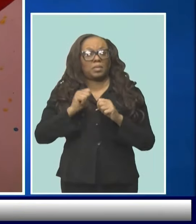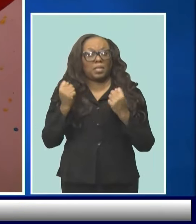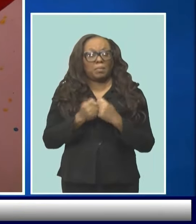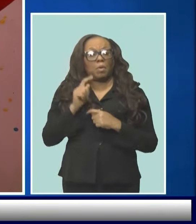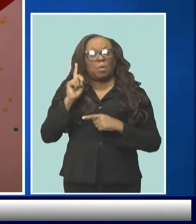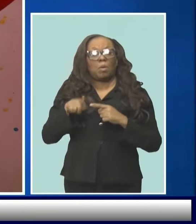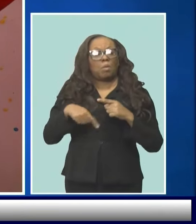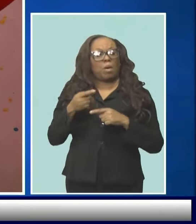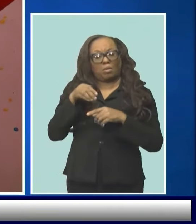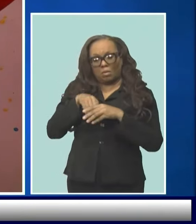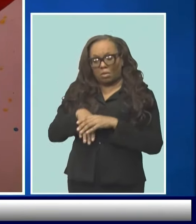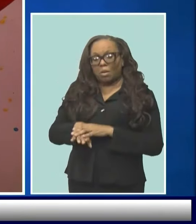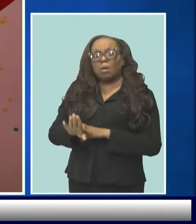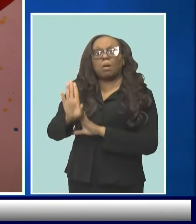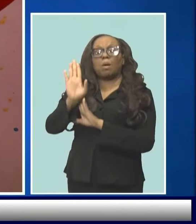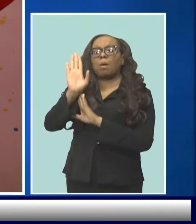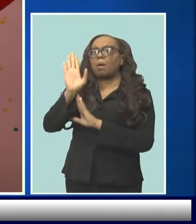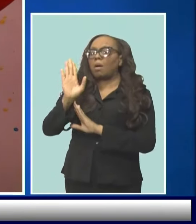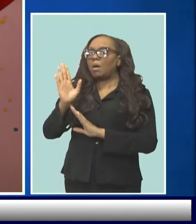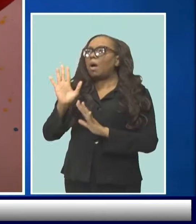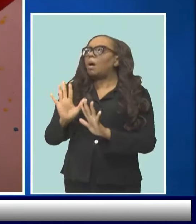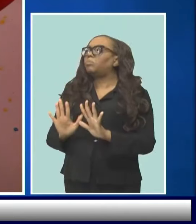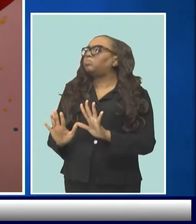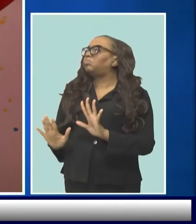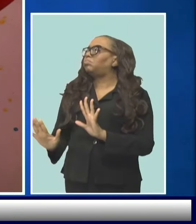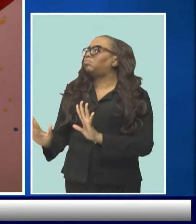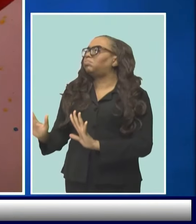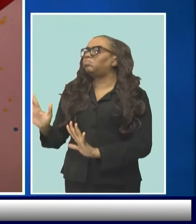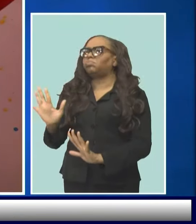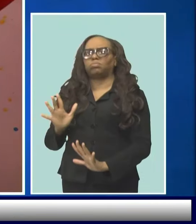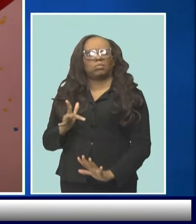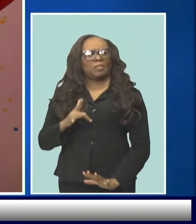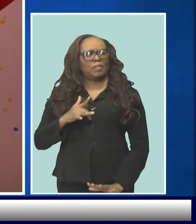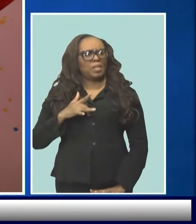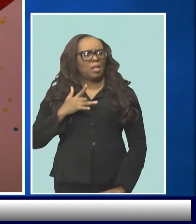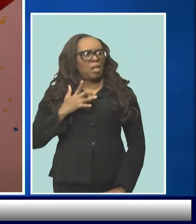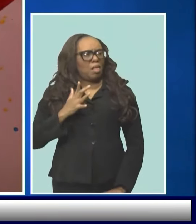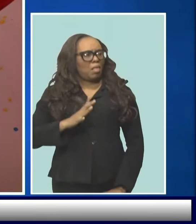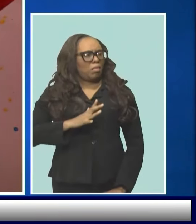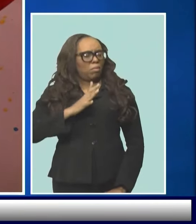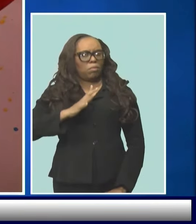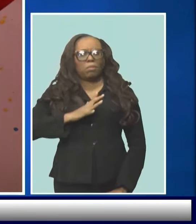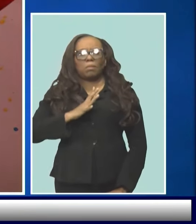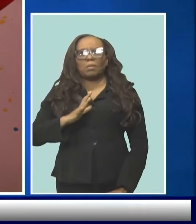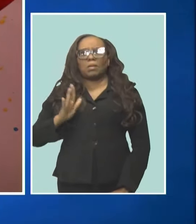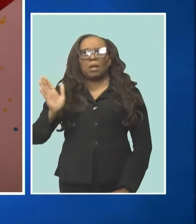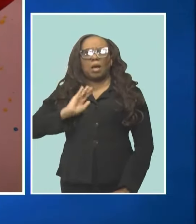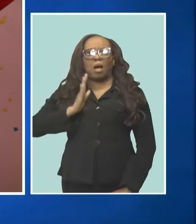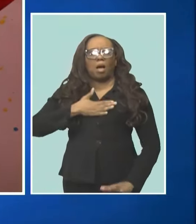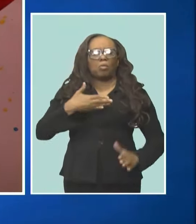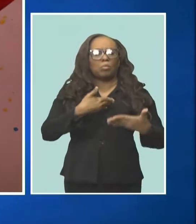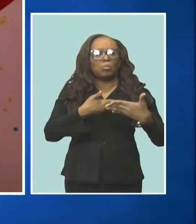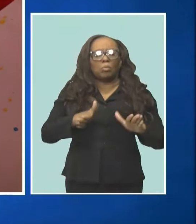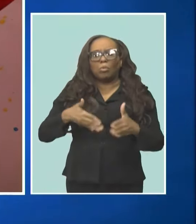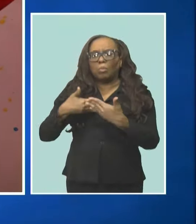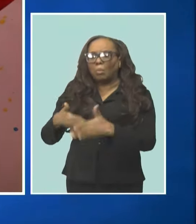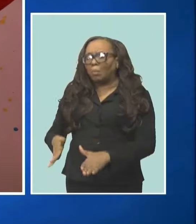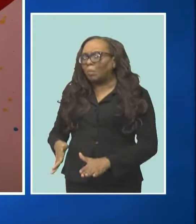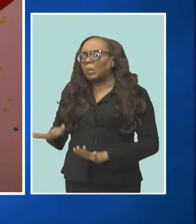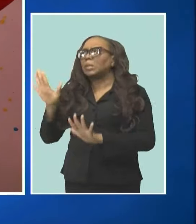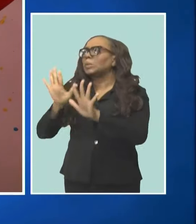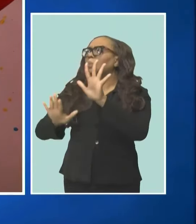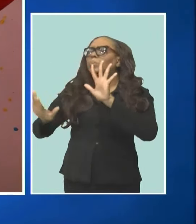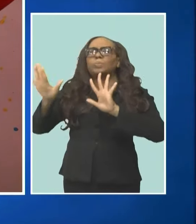the door, you will definitely feel like a VIP. Our rooms, our decor, the food,